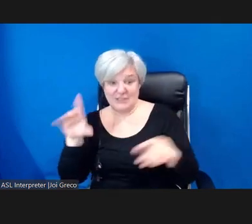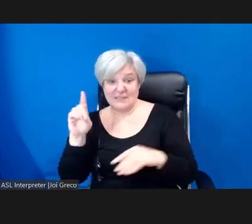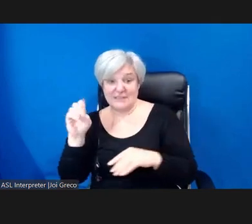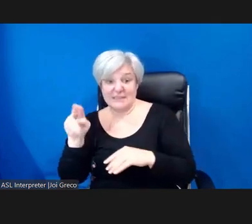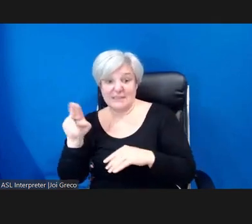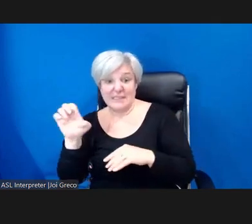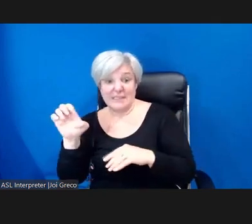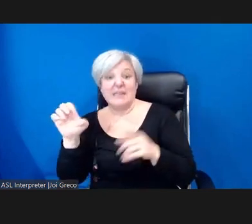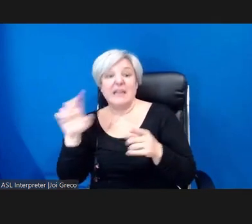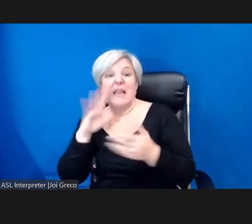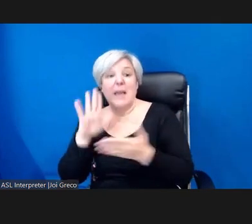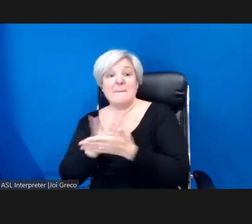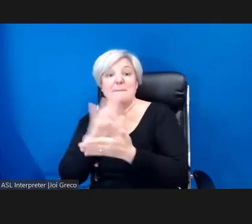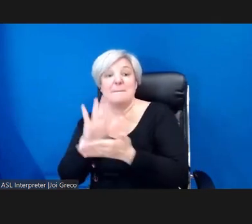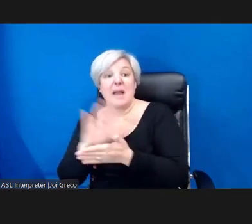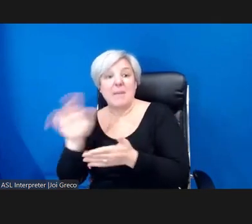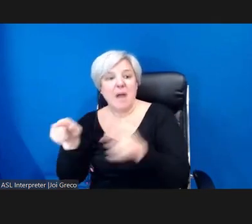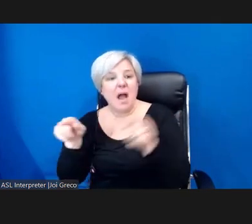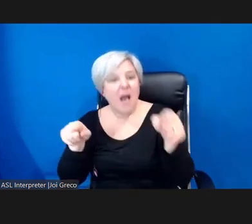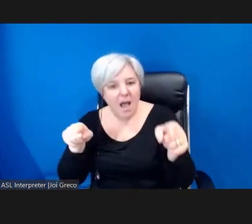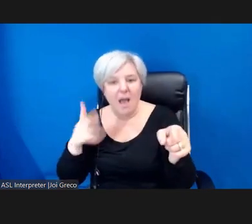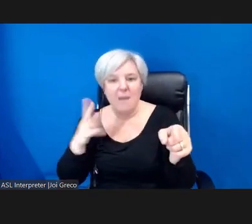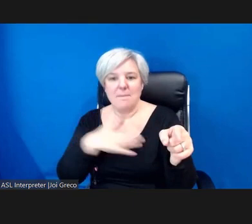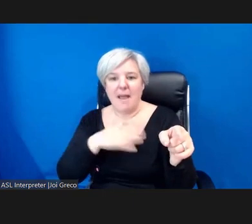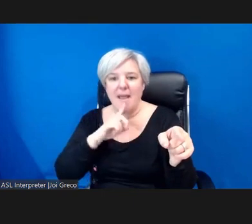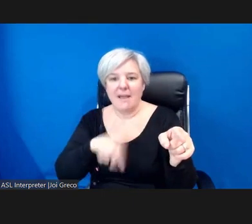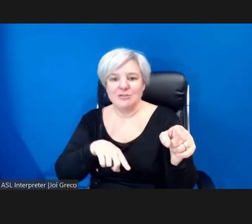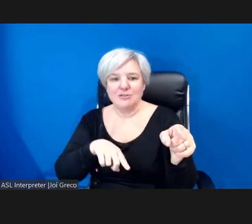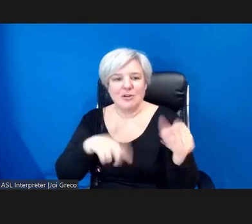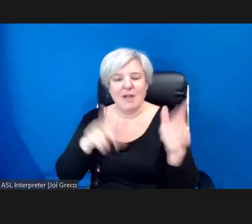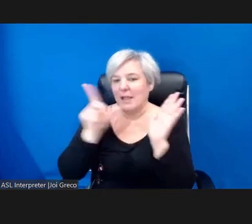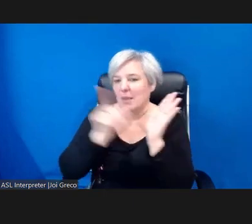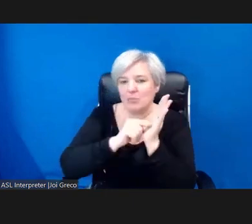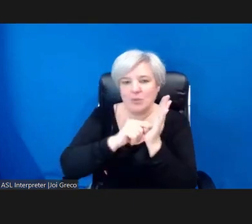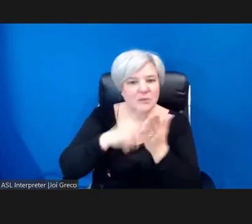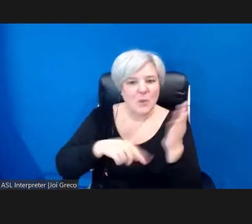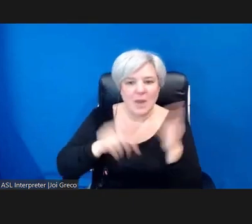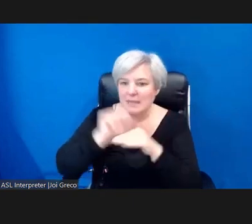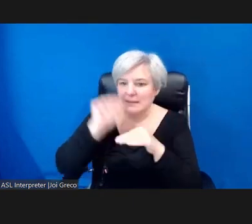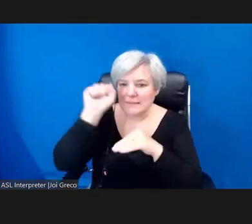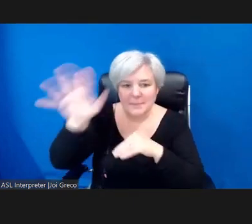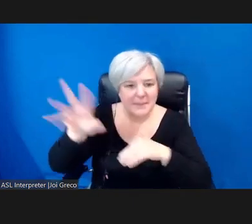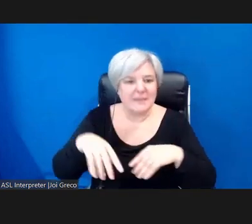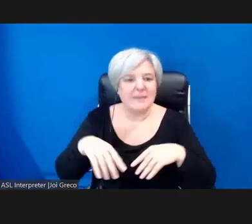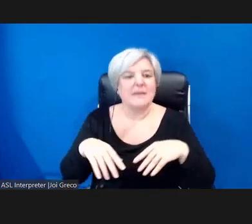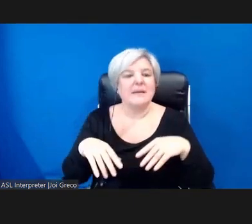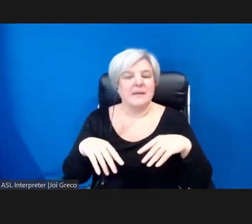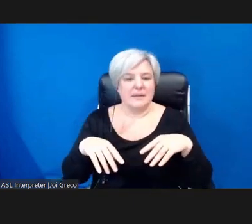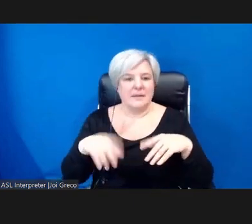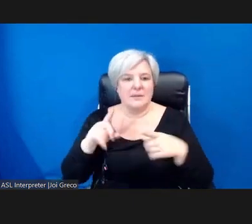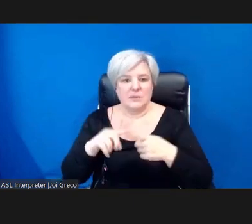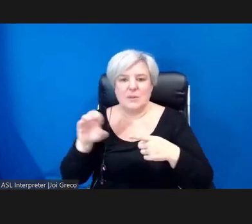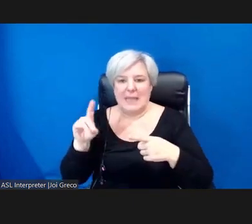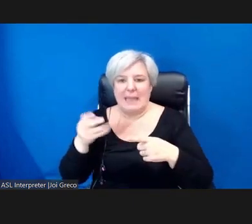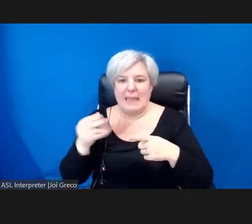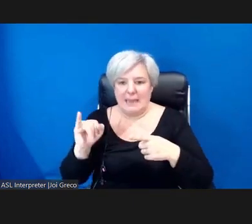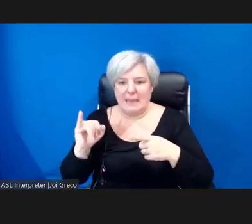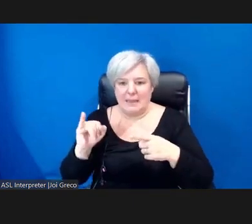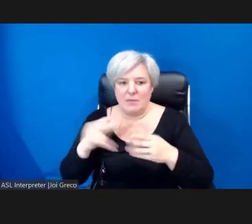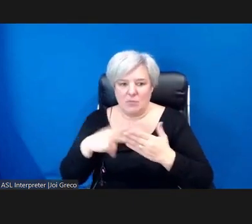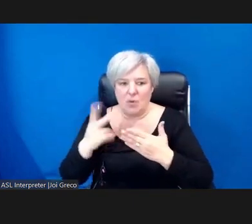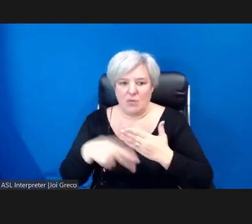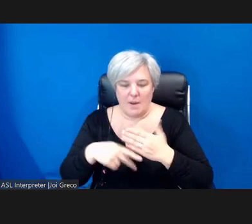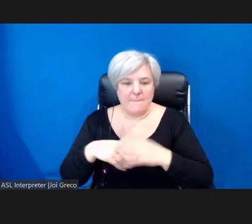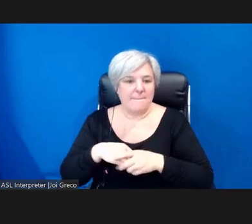paper icon to review and print what I've already submitted into the EHDI program.